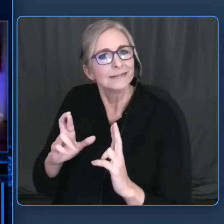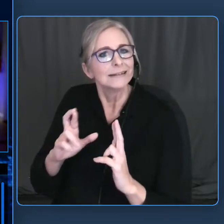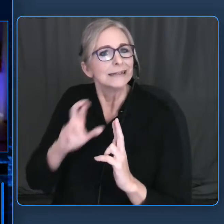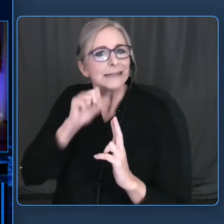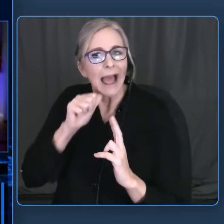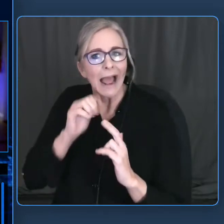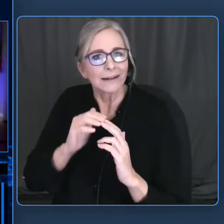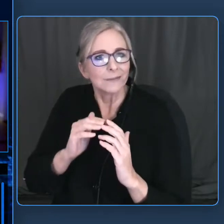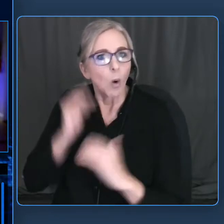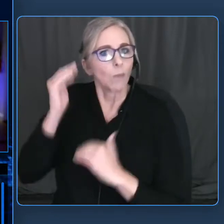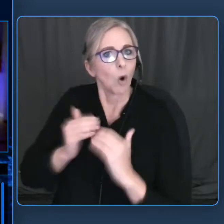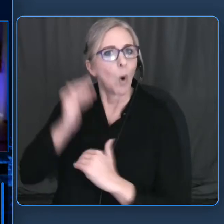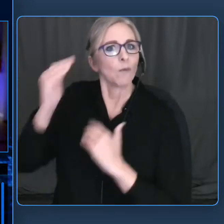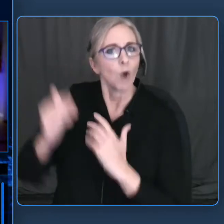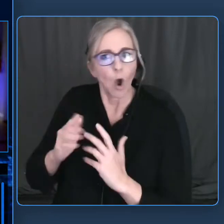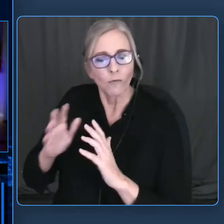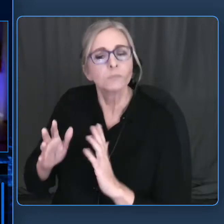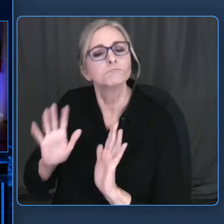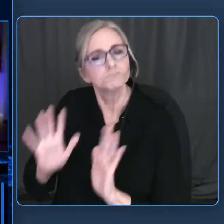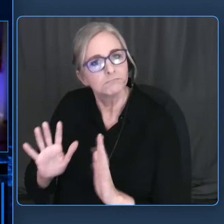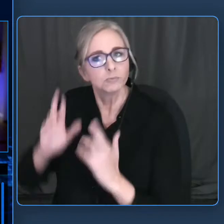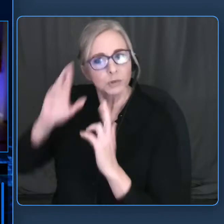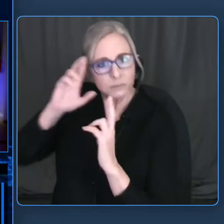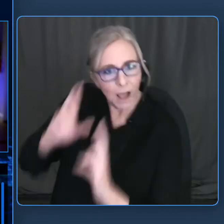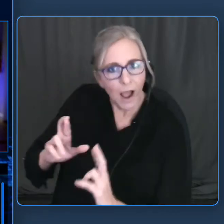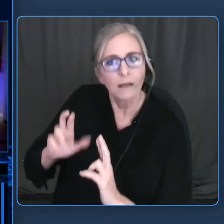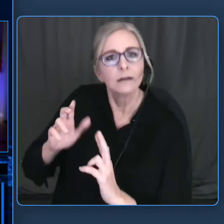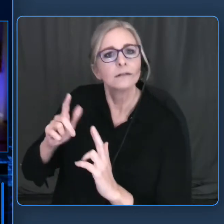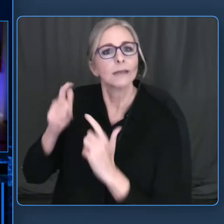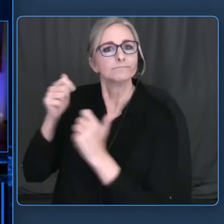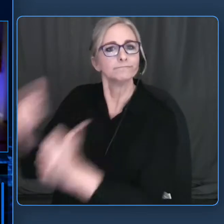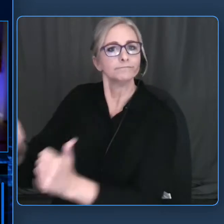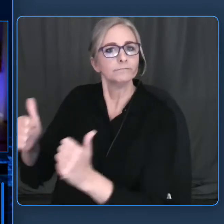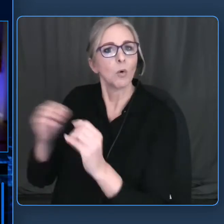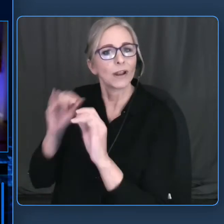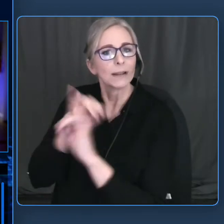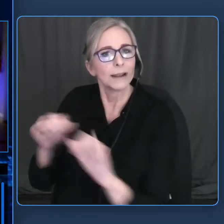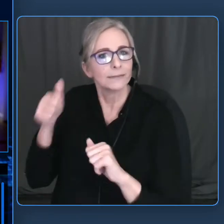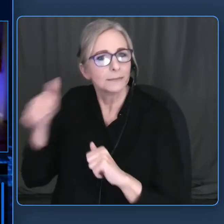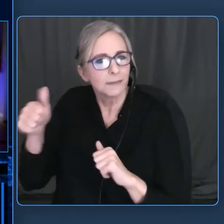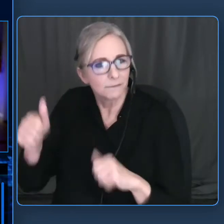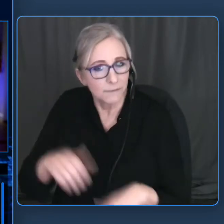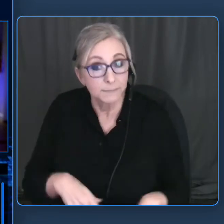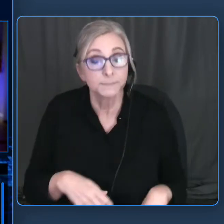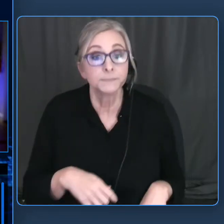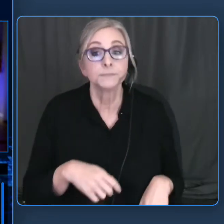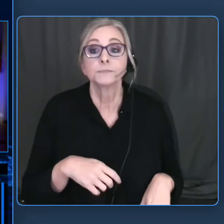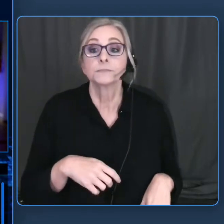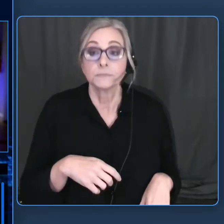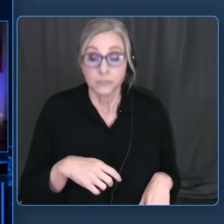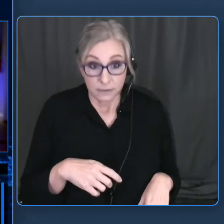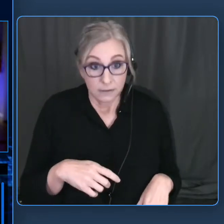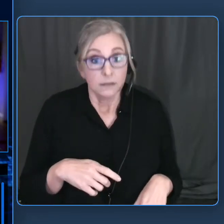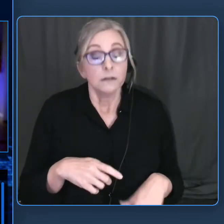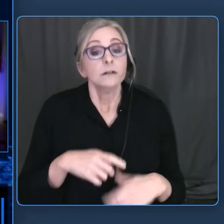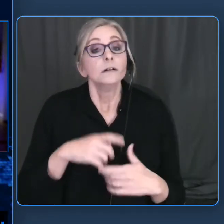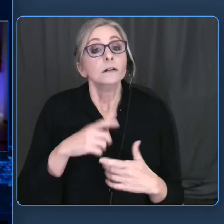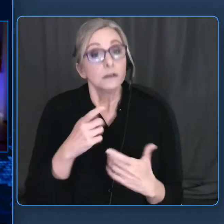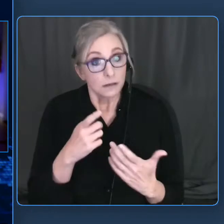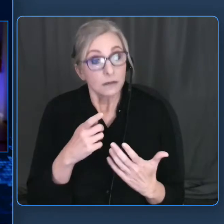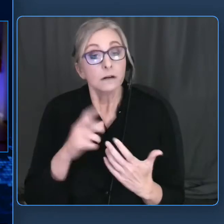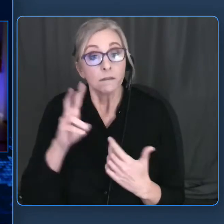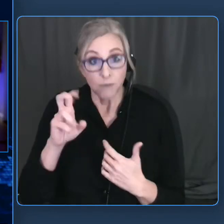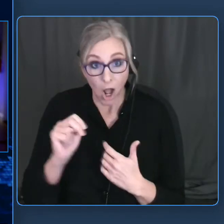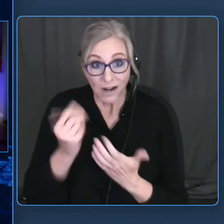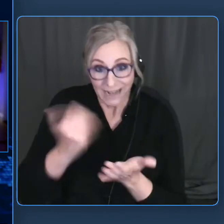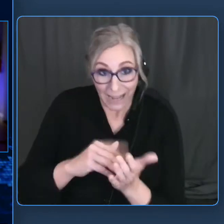not overreaching by allowing them to have their desired autonomy? And if I may impose on